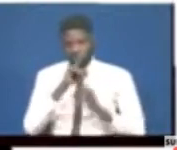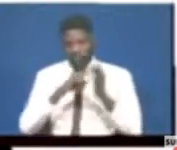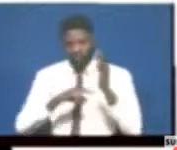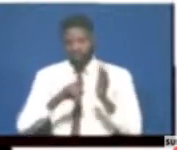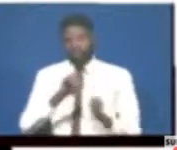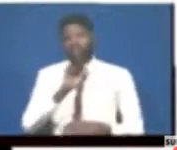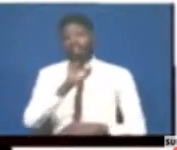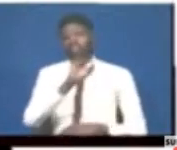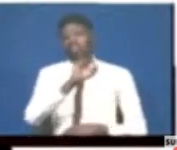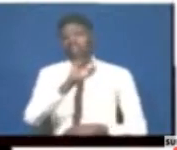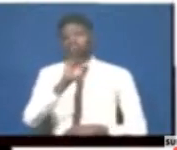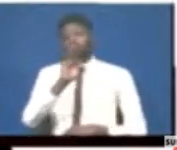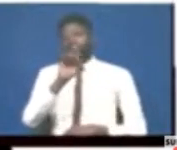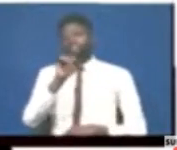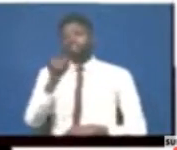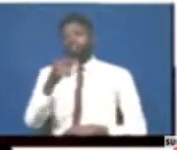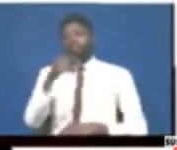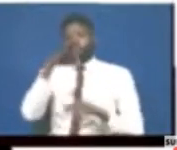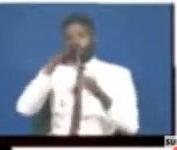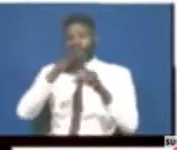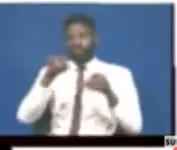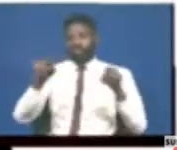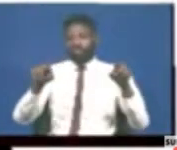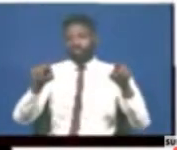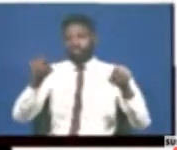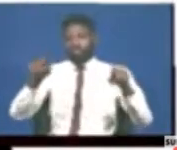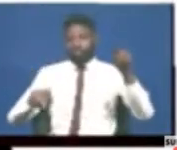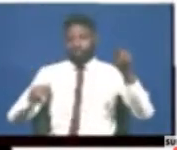vote differential were noted